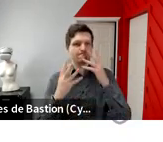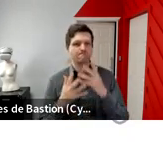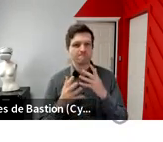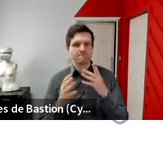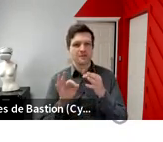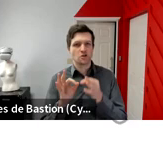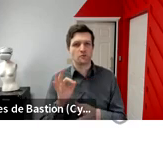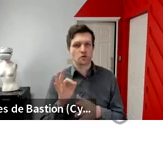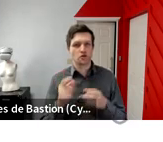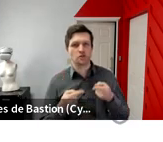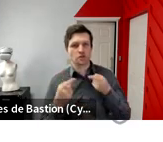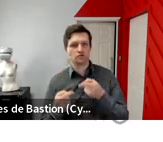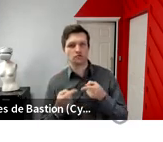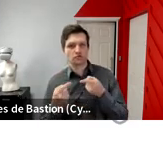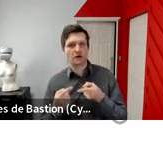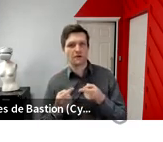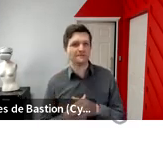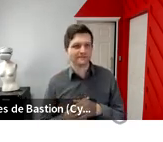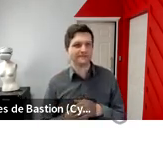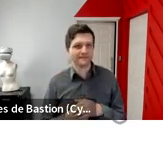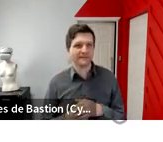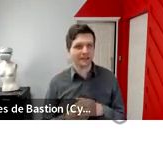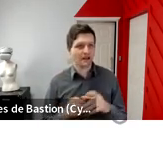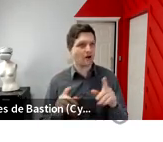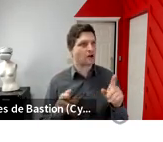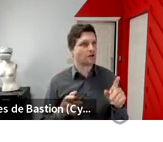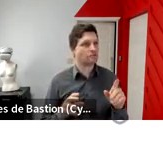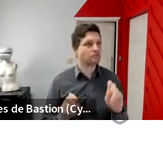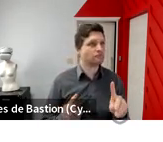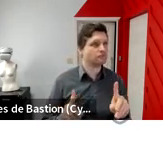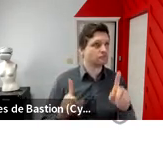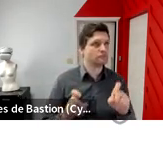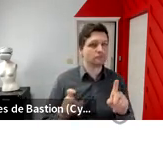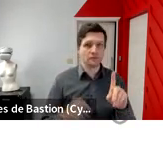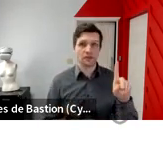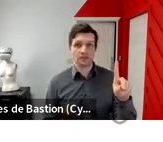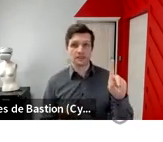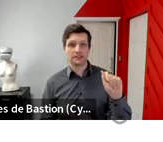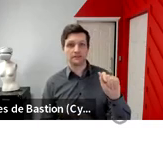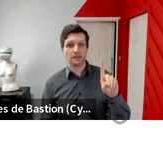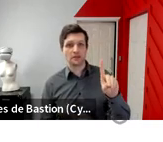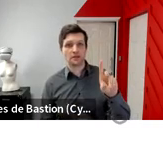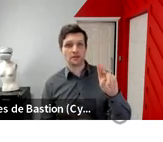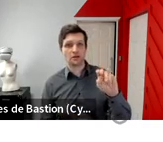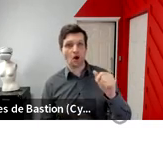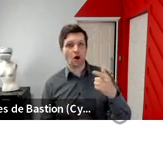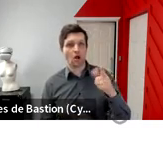Okay, we can go ahead. The interpreter is struggling with tech today, yes, that's okay.